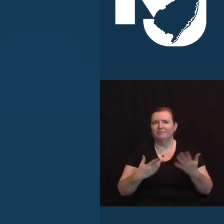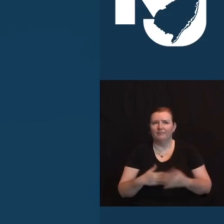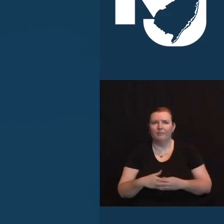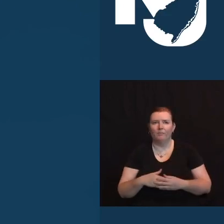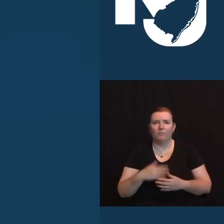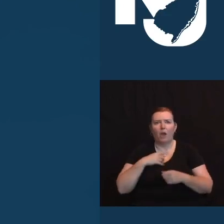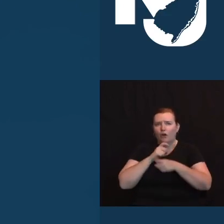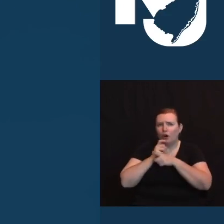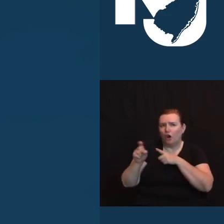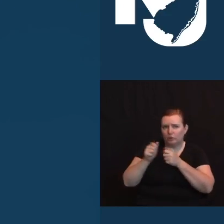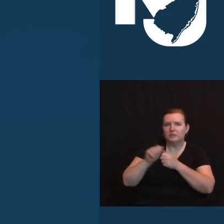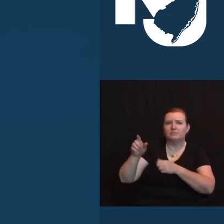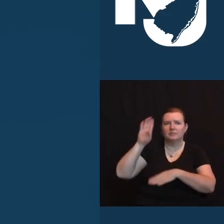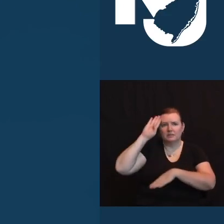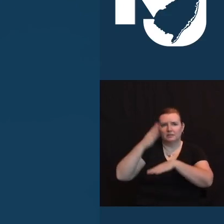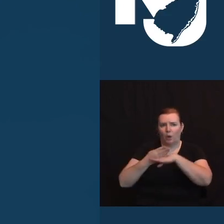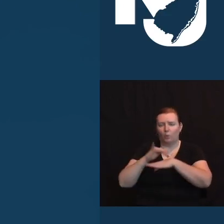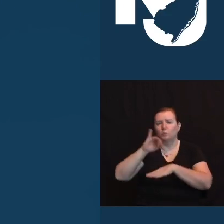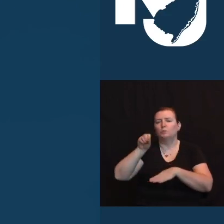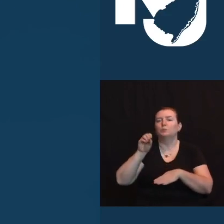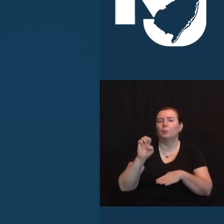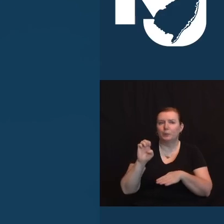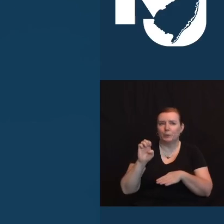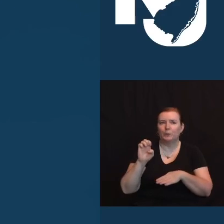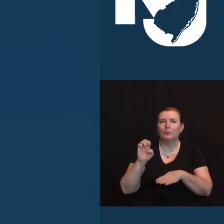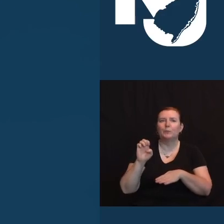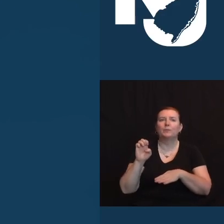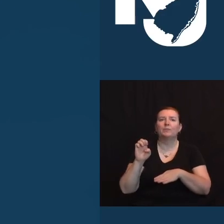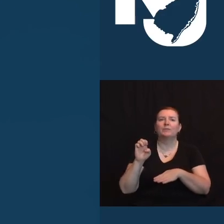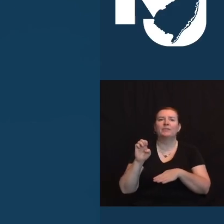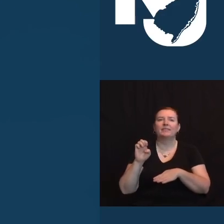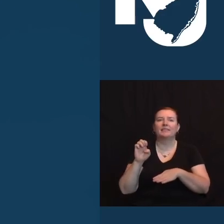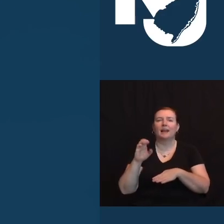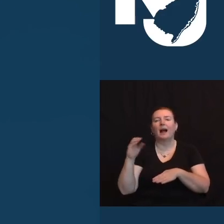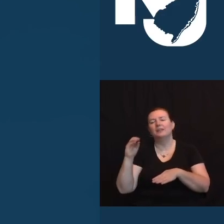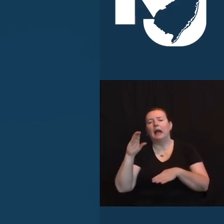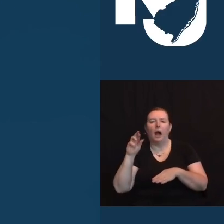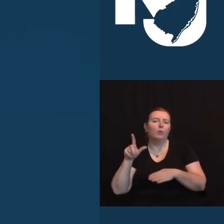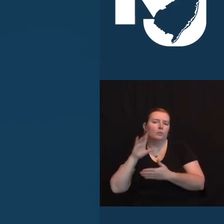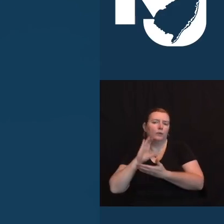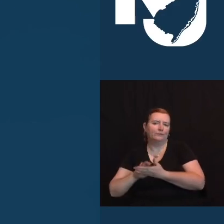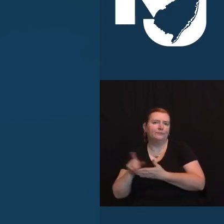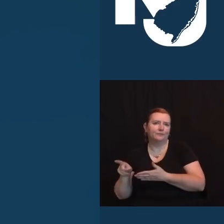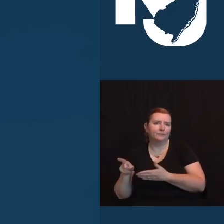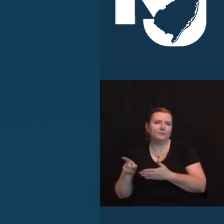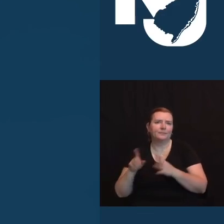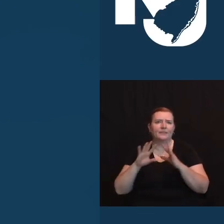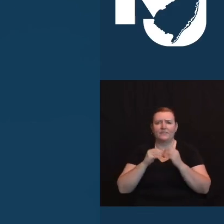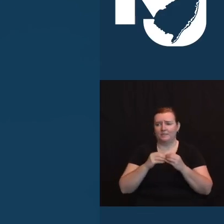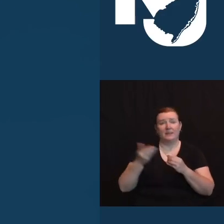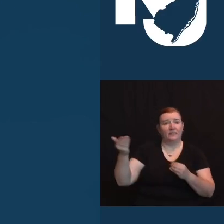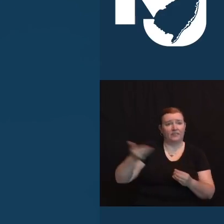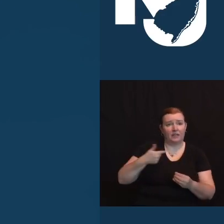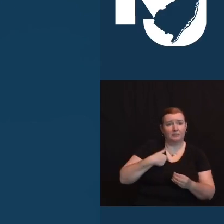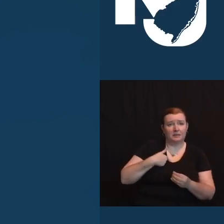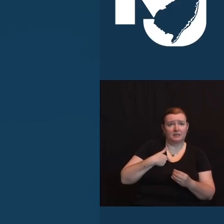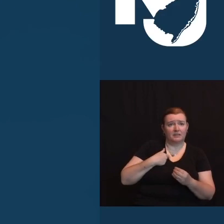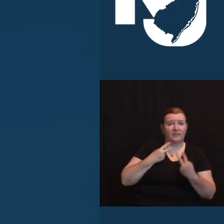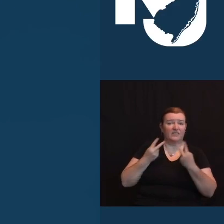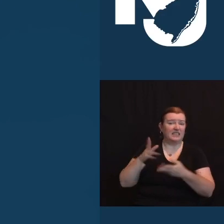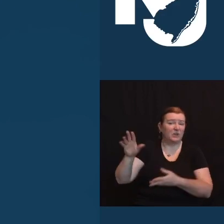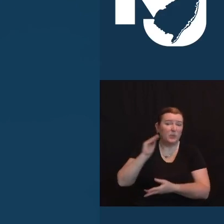son Joe and his wife Carol, and Carol made an explicit invitation for me to swing by and see them next time I was in Seaside Park, which I hope